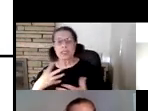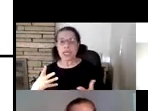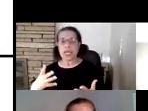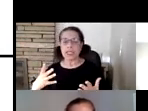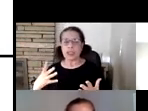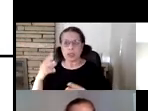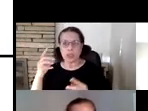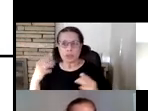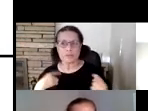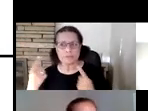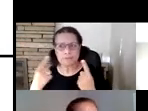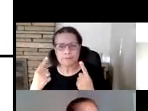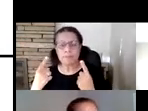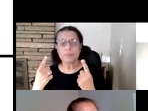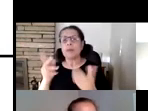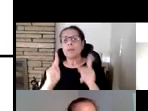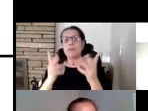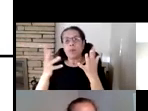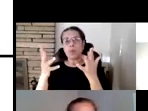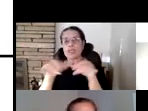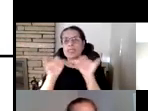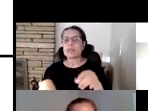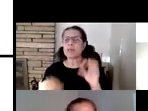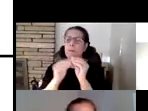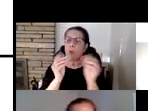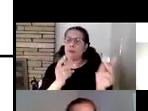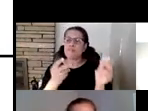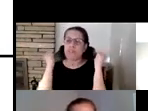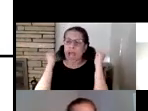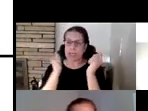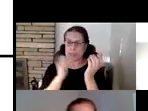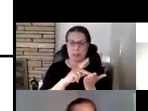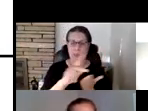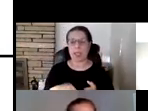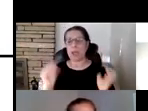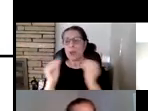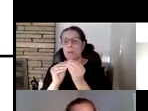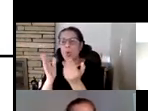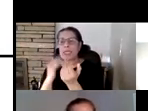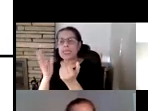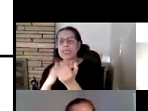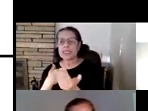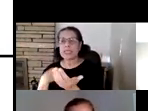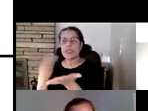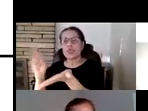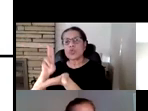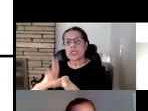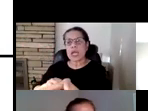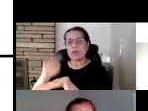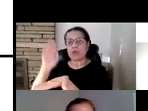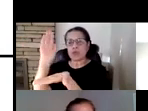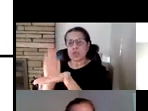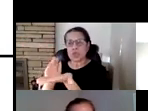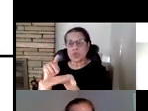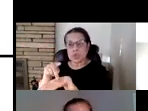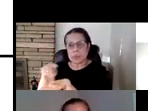years. People want the system, we want to make it faster to pay. We want to make it easier to sign up for reduced fare programs. People want it